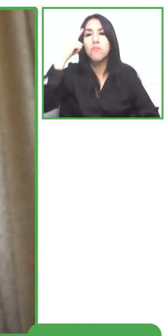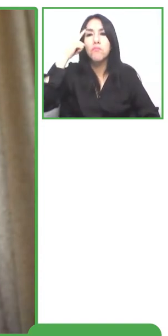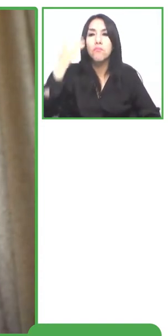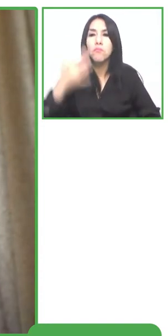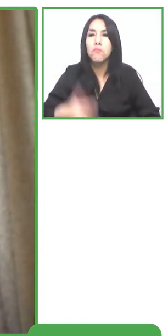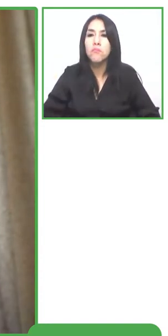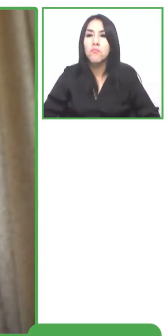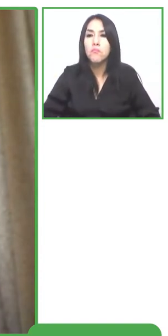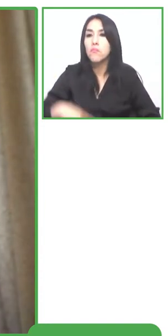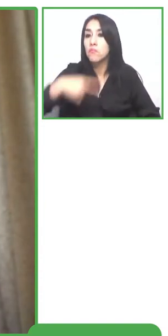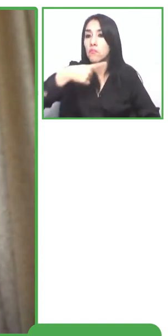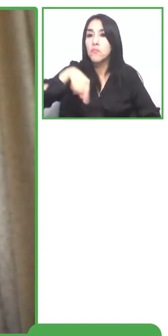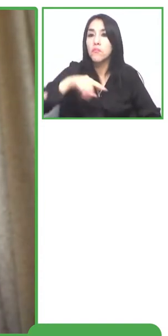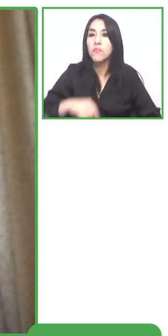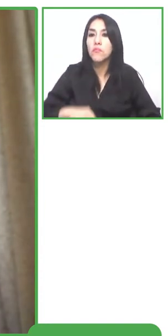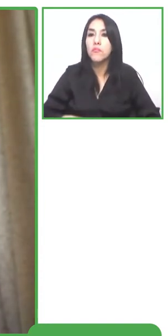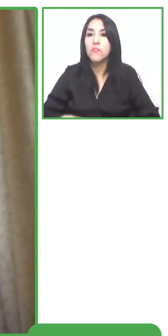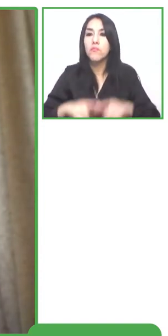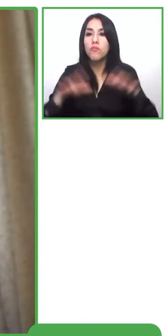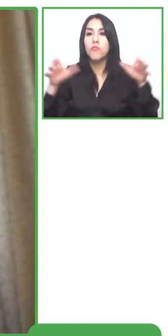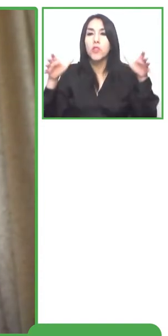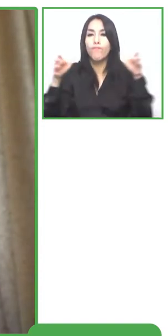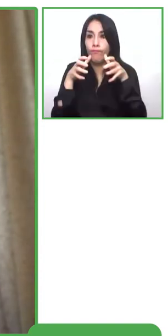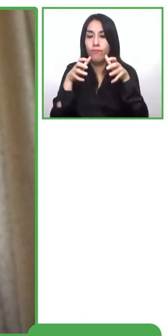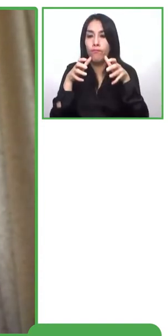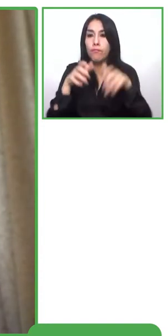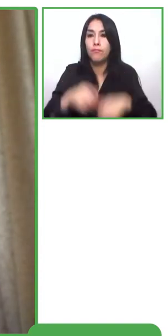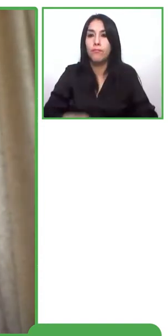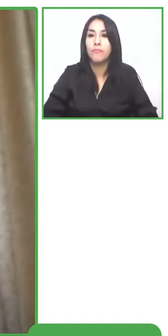join our efforts and